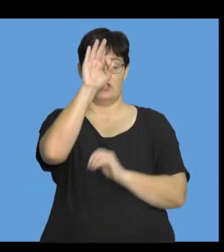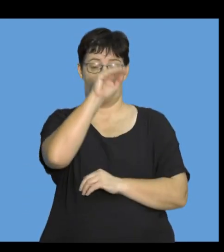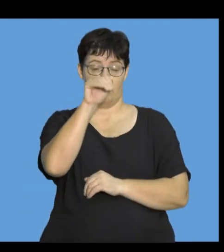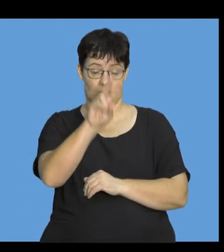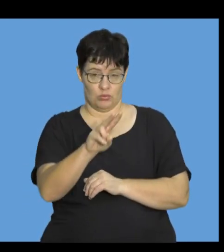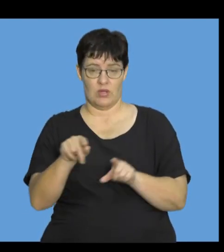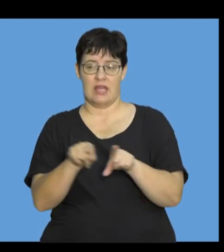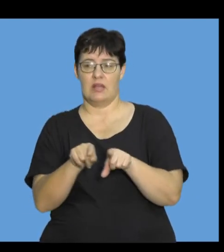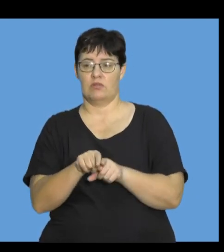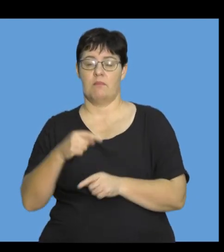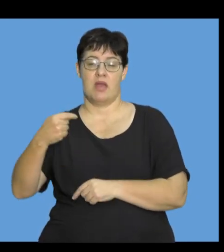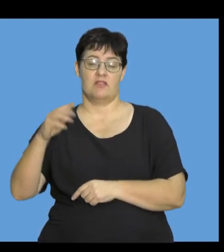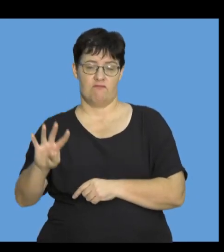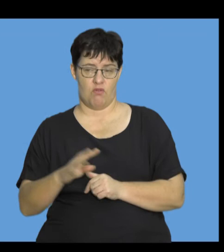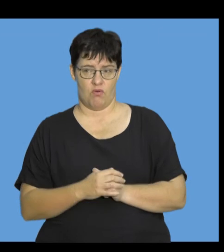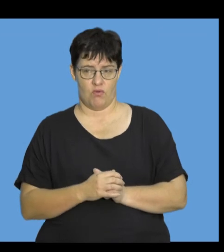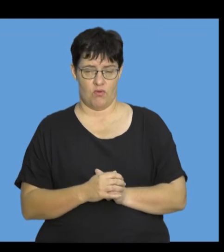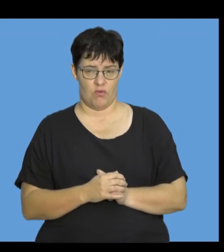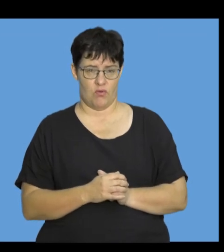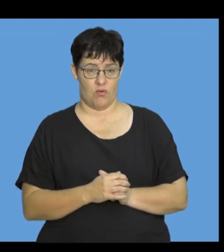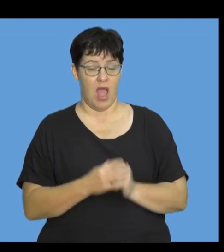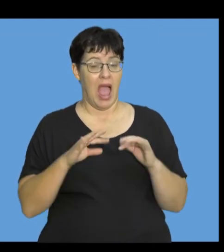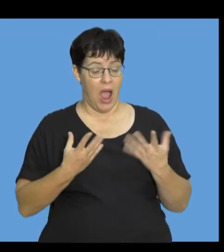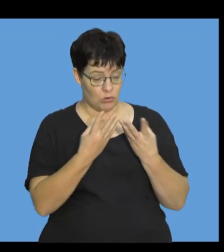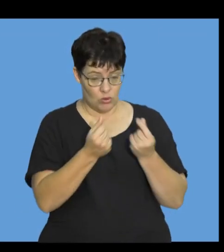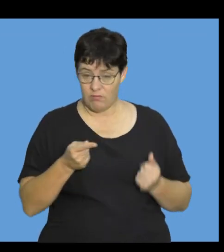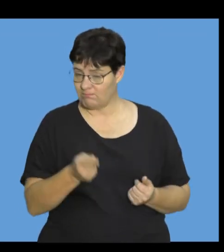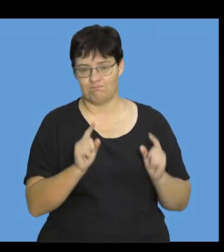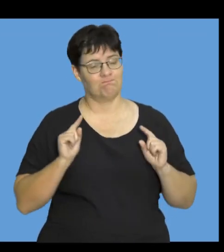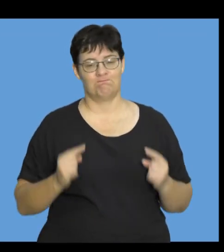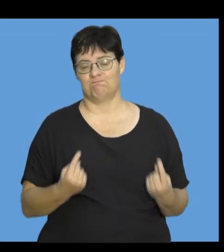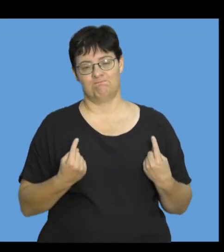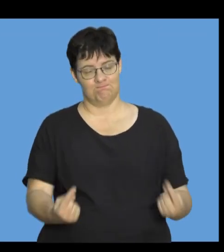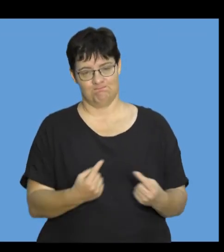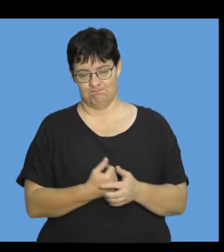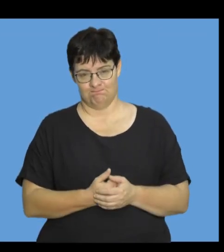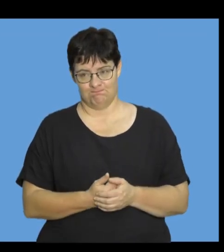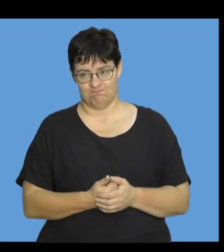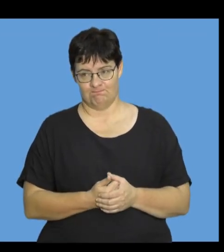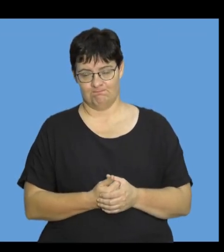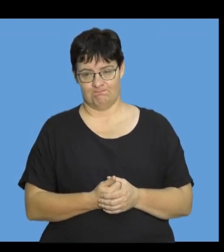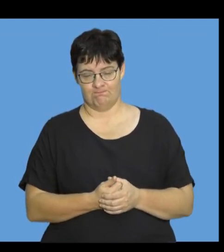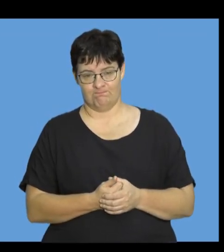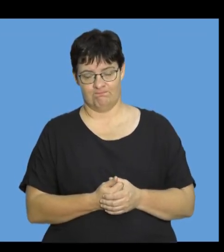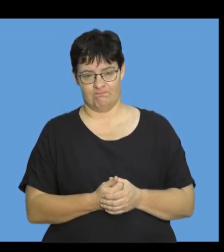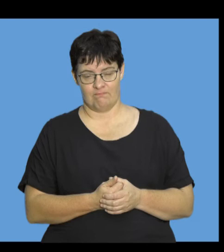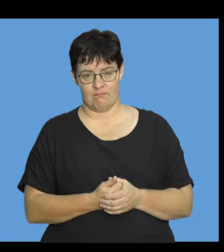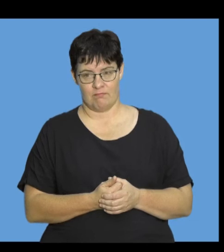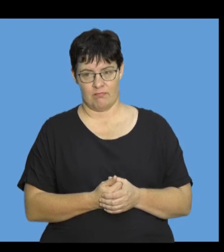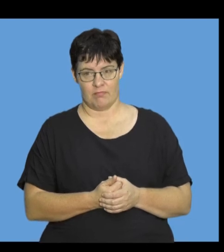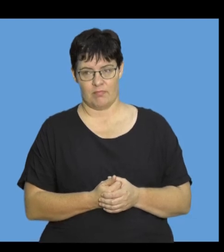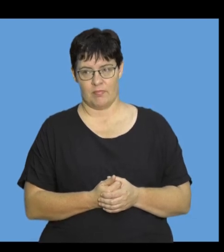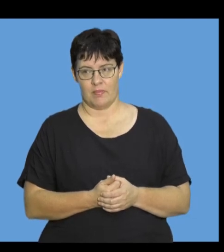over 2 is equals to minus 4. There's definitely no way that I will then deal with this in terms